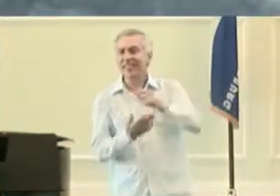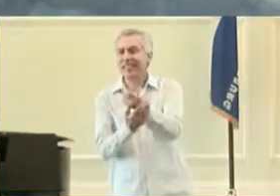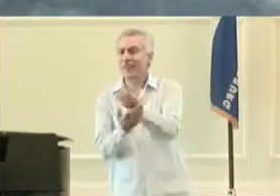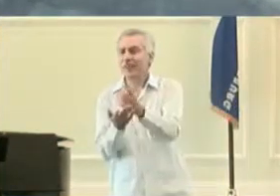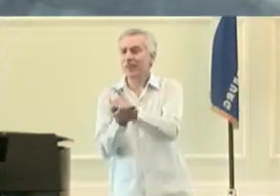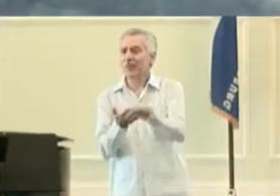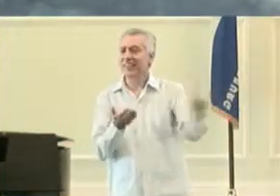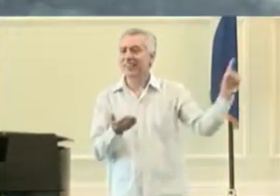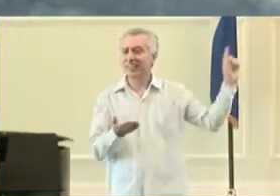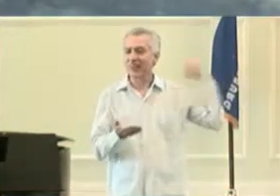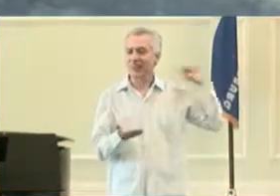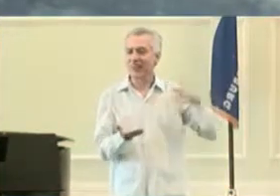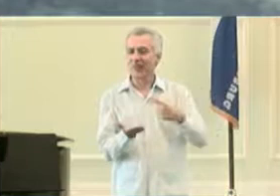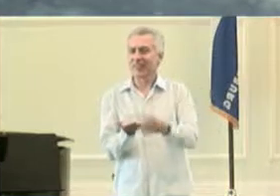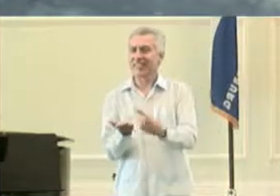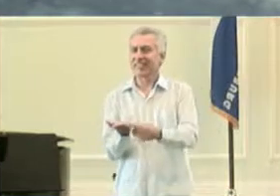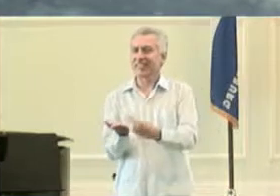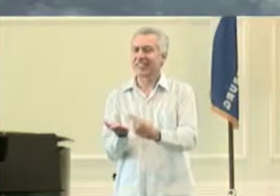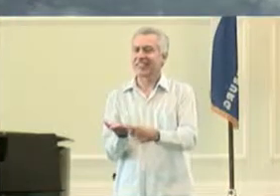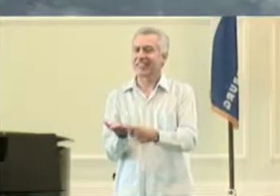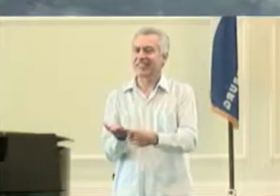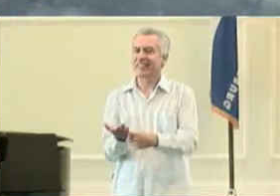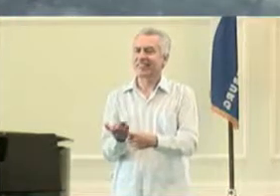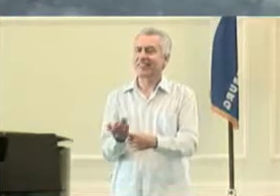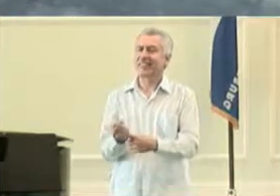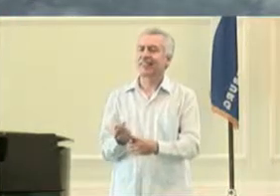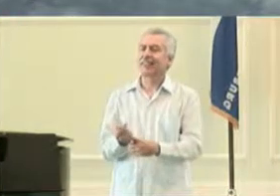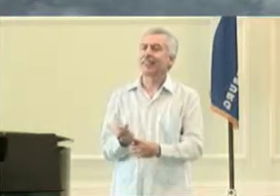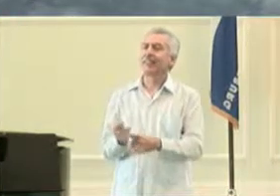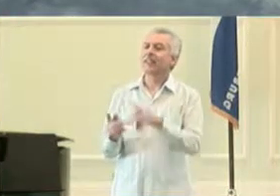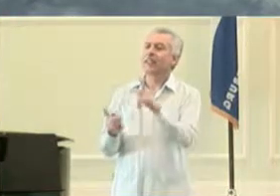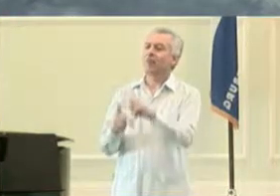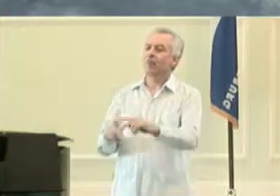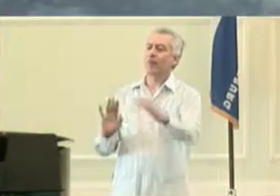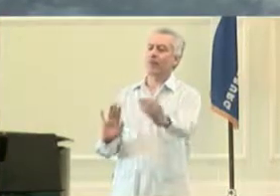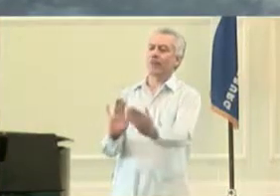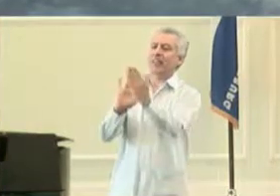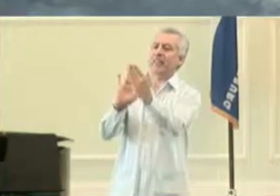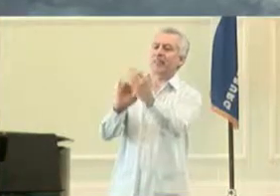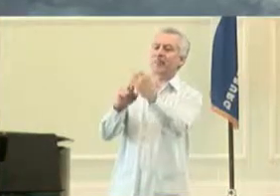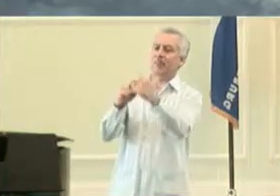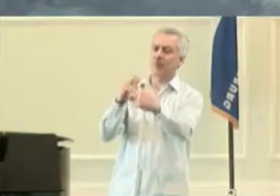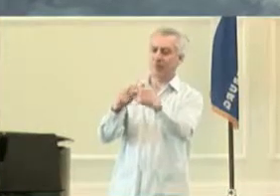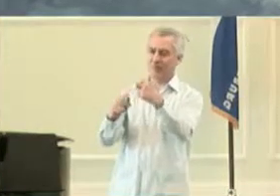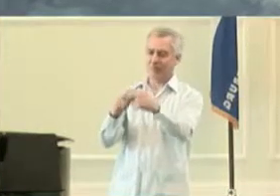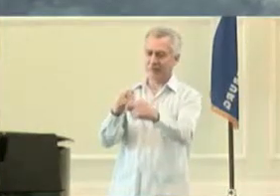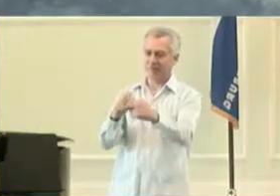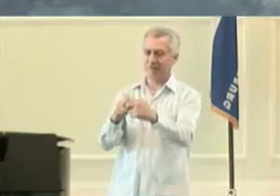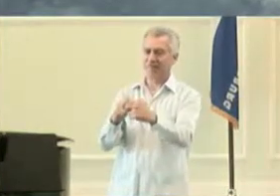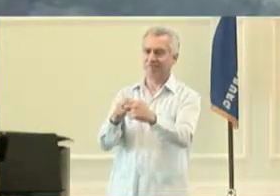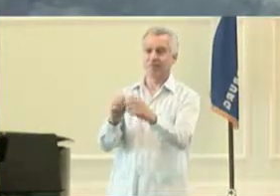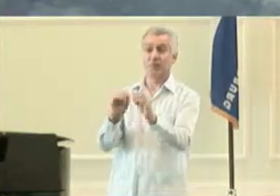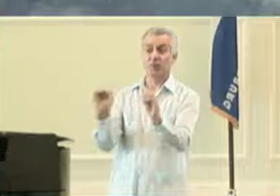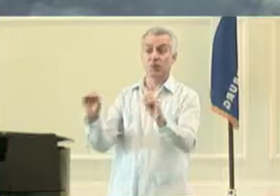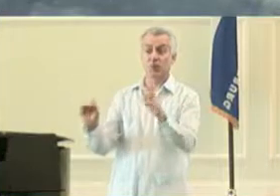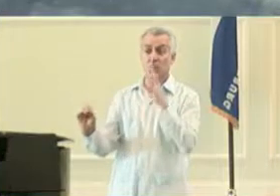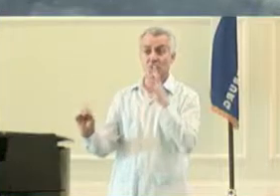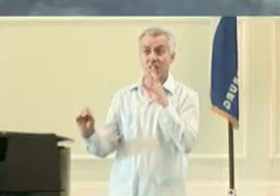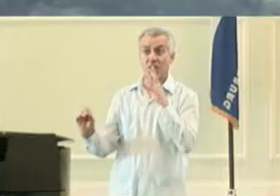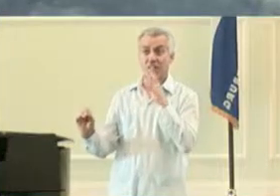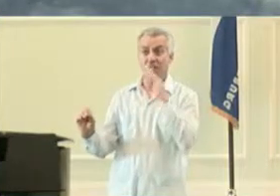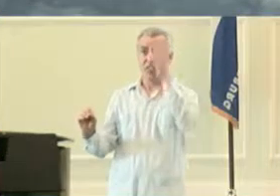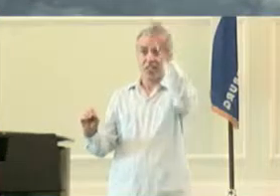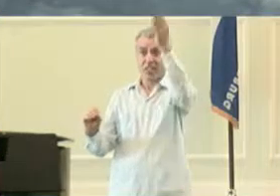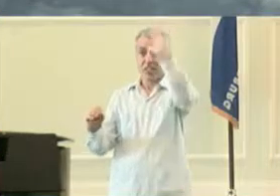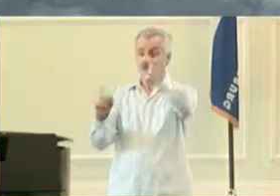17, as the people faced another crisis in their life, they had no water. God opened